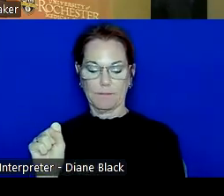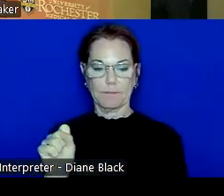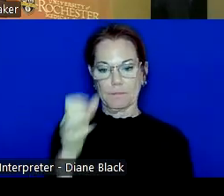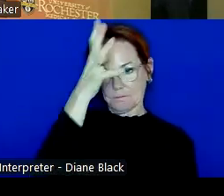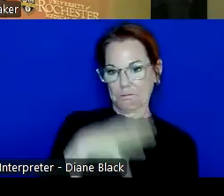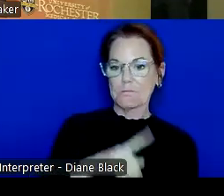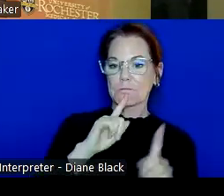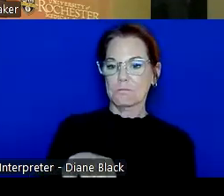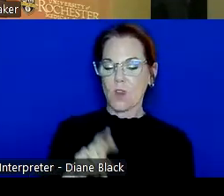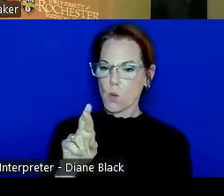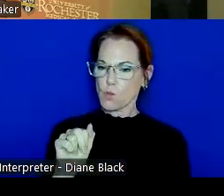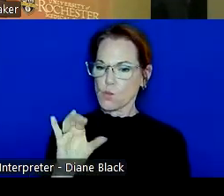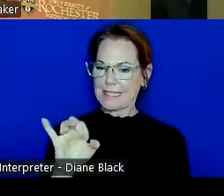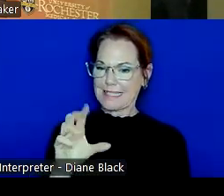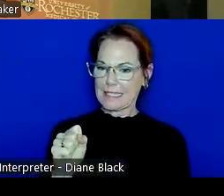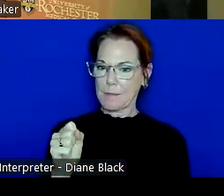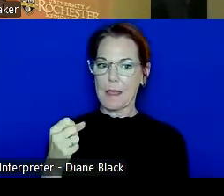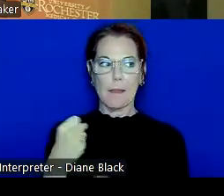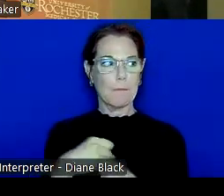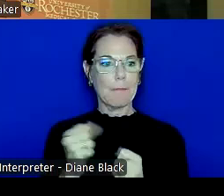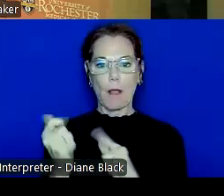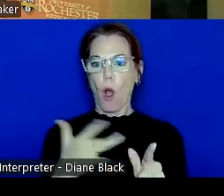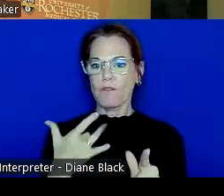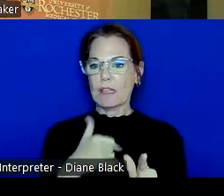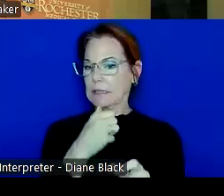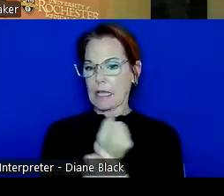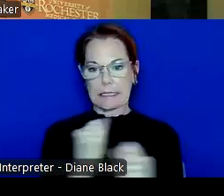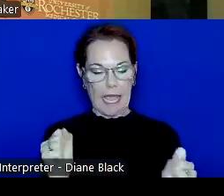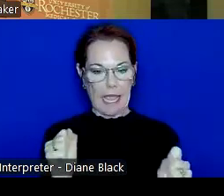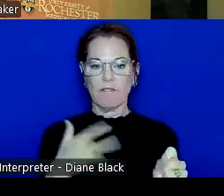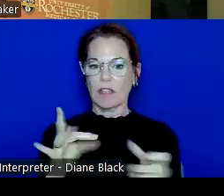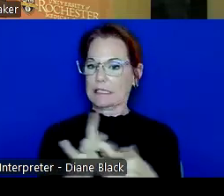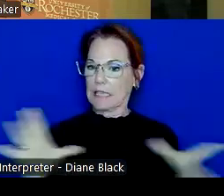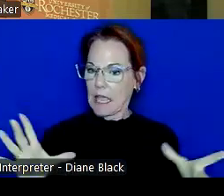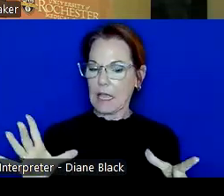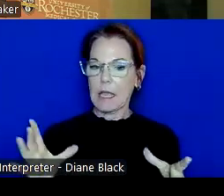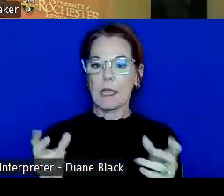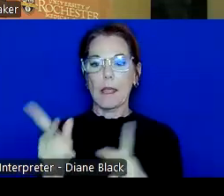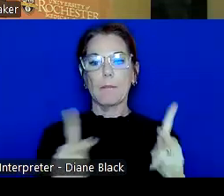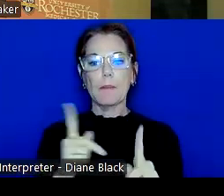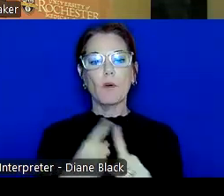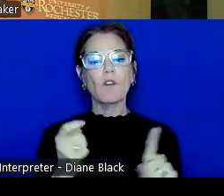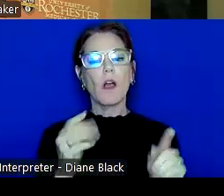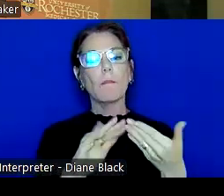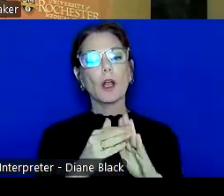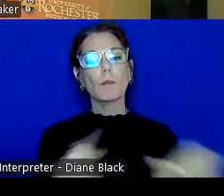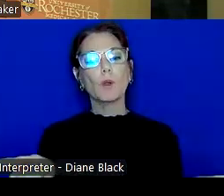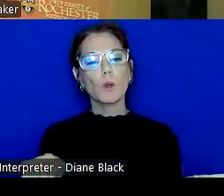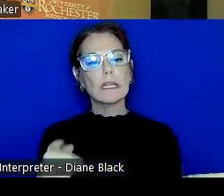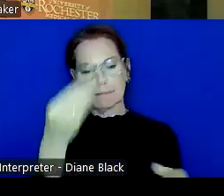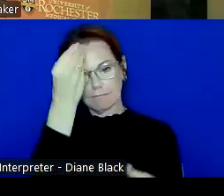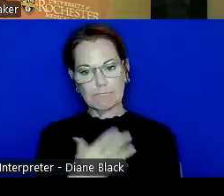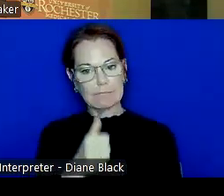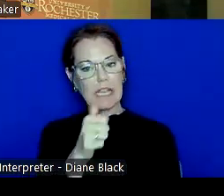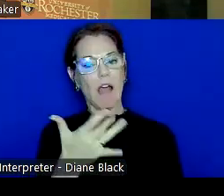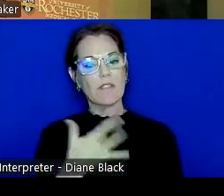less connected. We know and have heard from many employees, from many people in our community who come to U of R that have not felt safe. That,